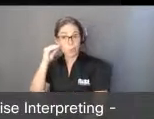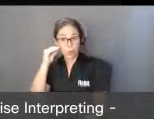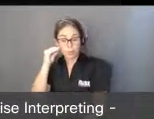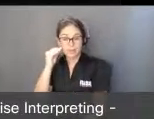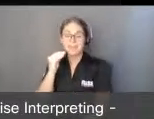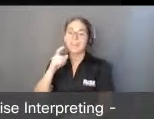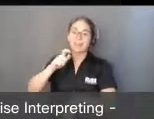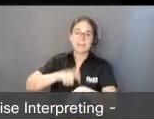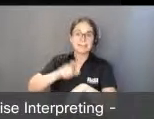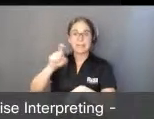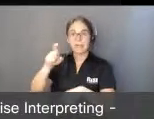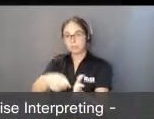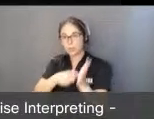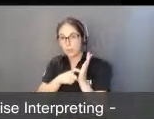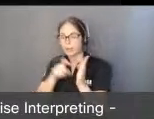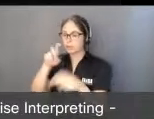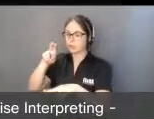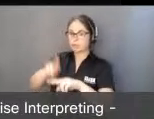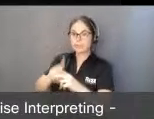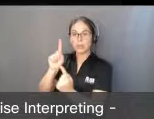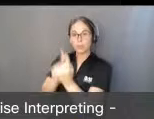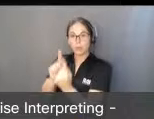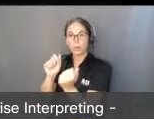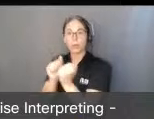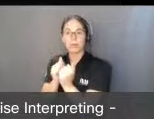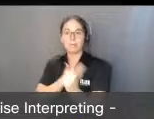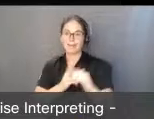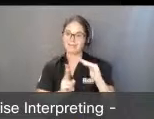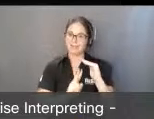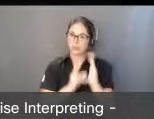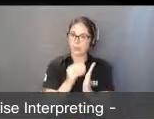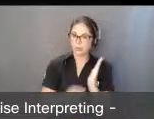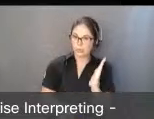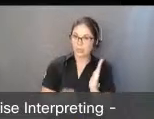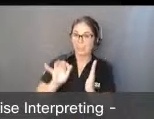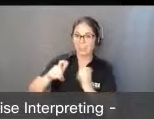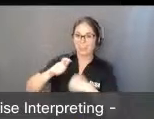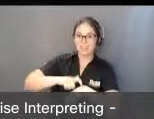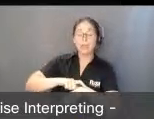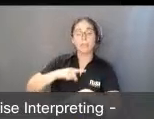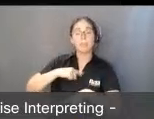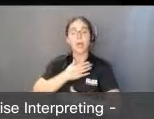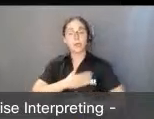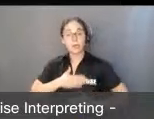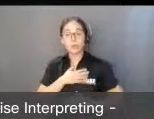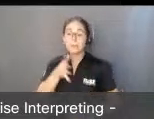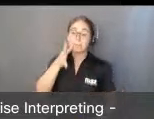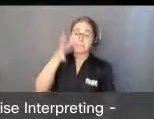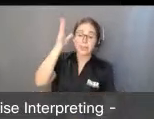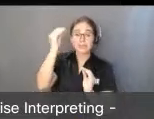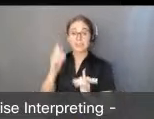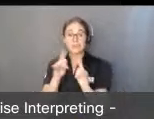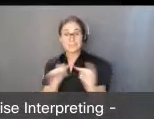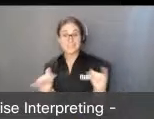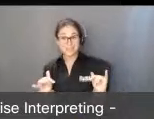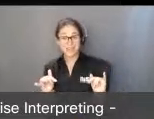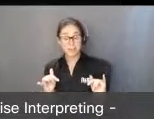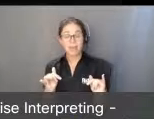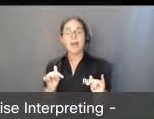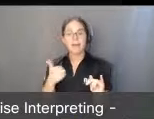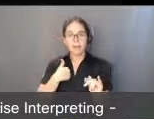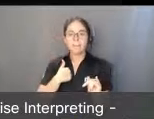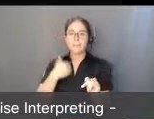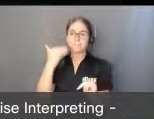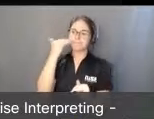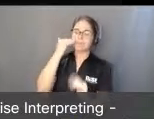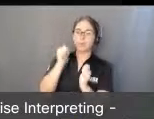needed to sit one-on-one with my kinder at the time. Although I did enjoy being a parent teacher, became familiar with online apps such